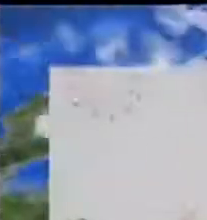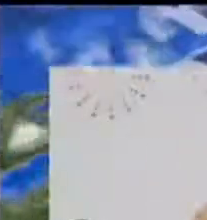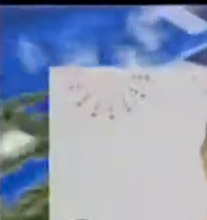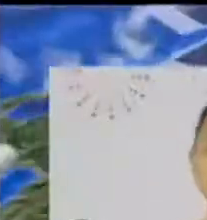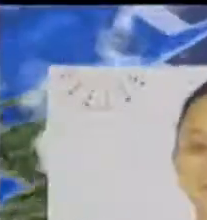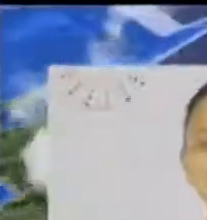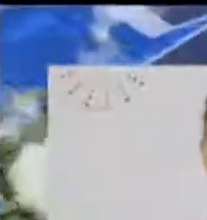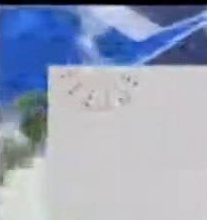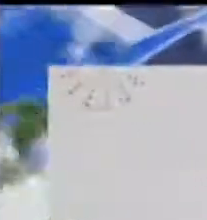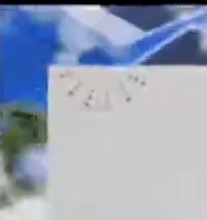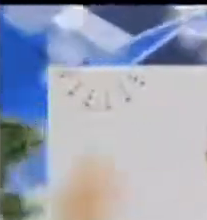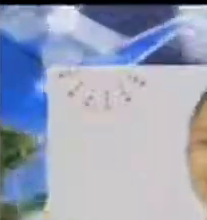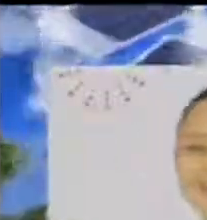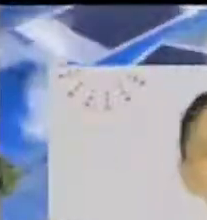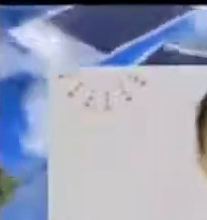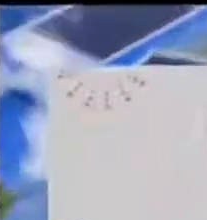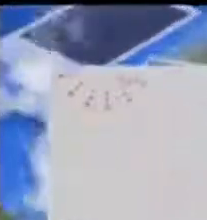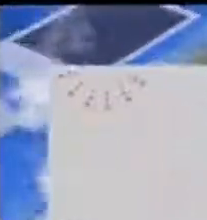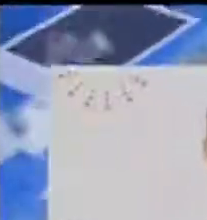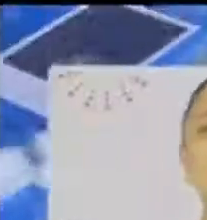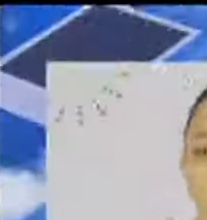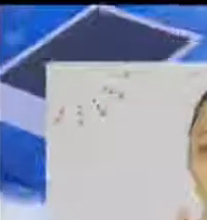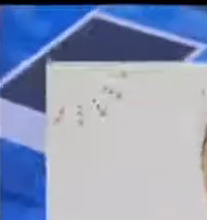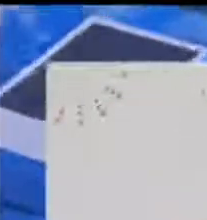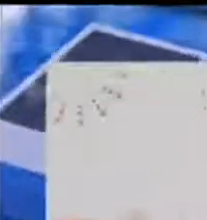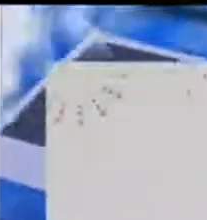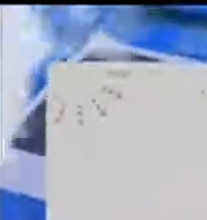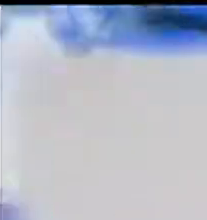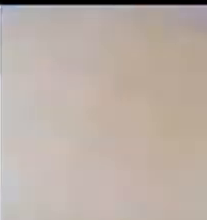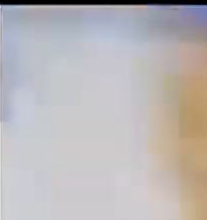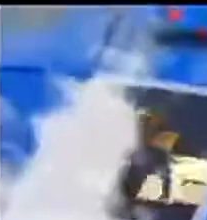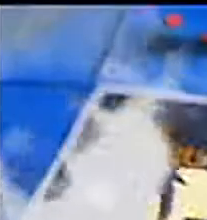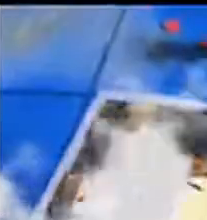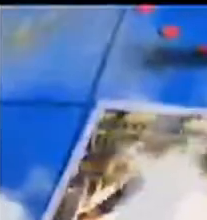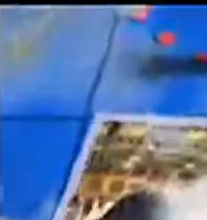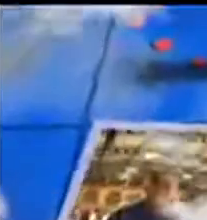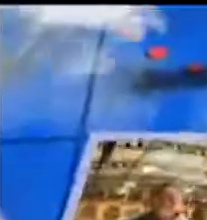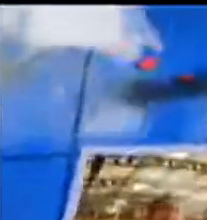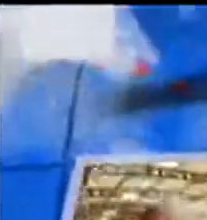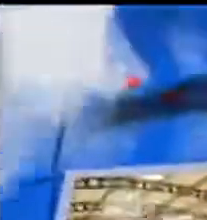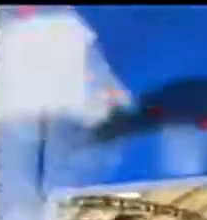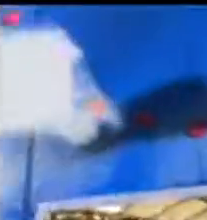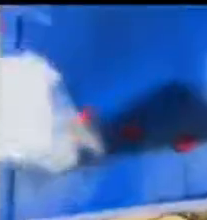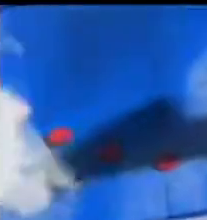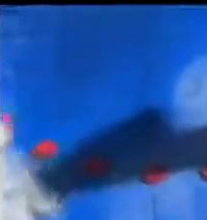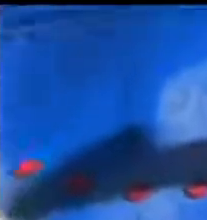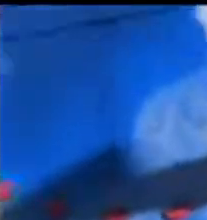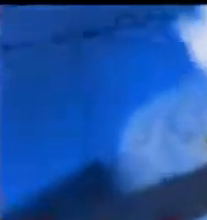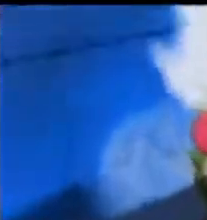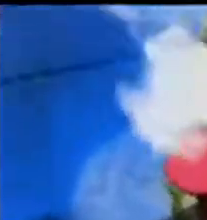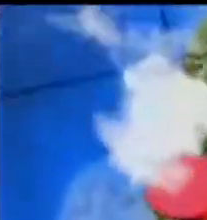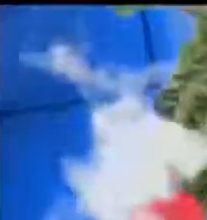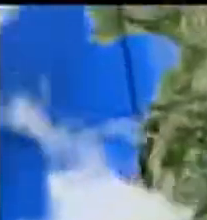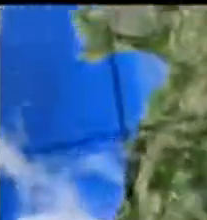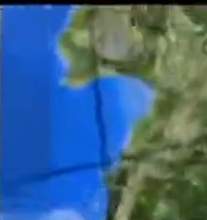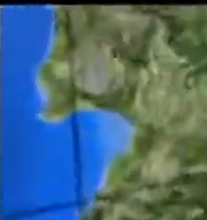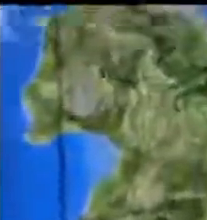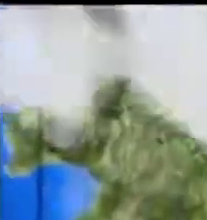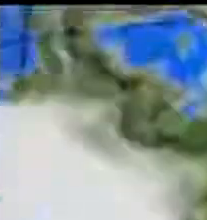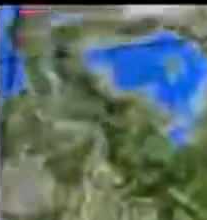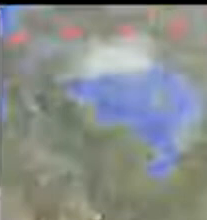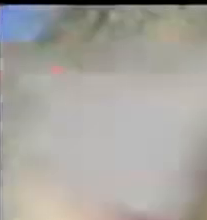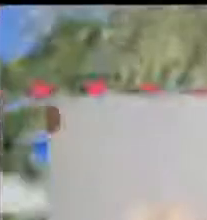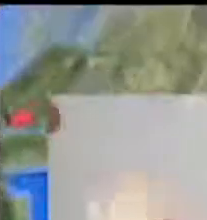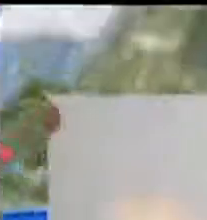Early this morning, woke up holding my head, hearing my heartbeat all night